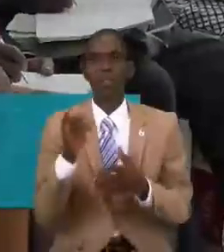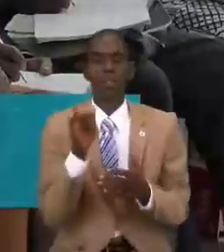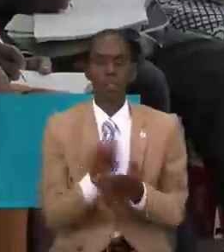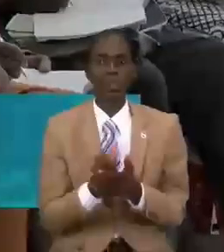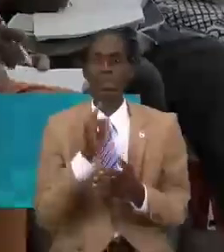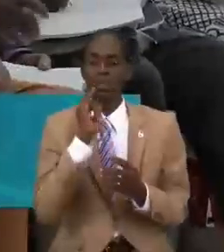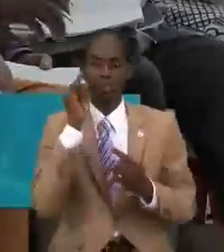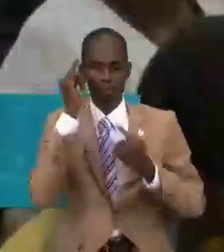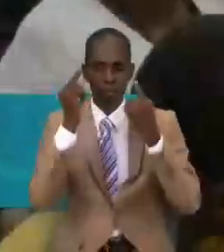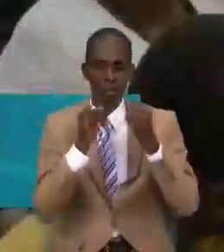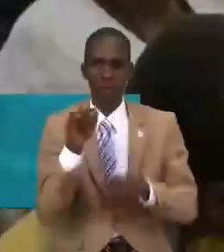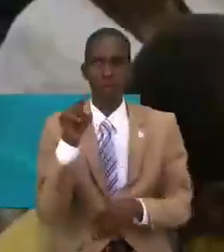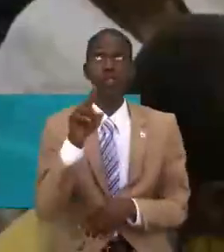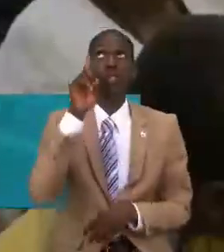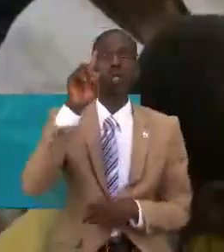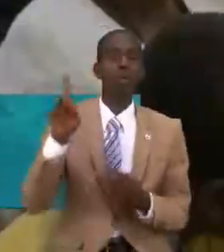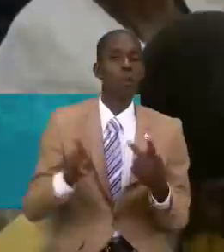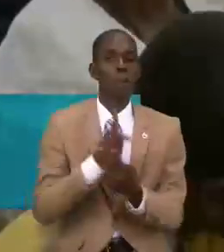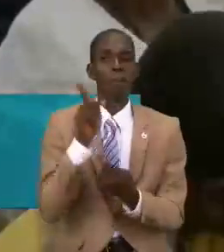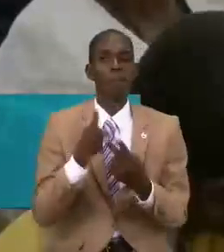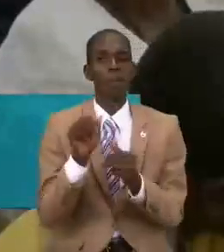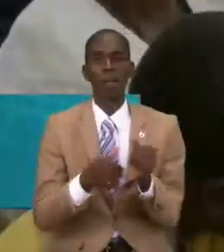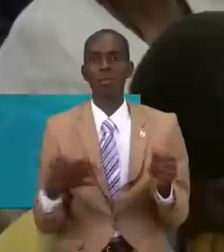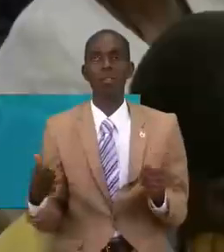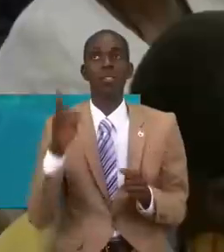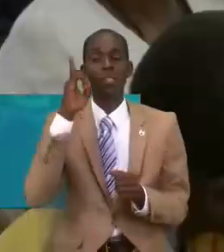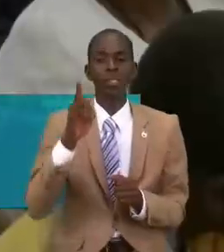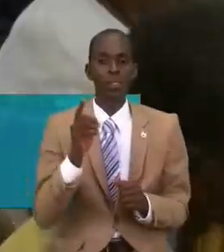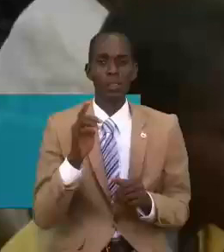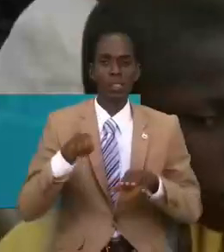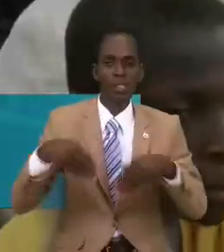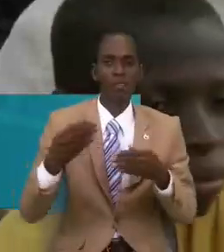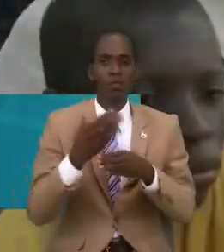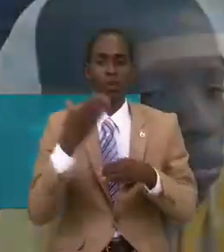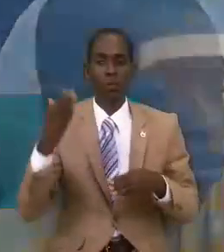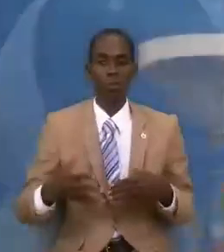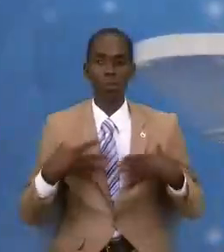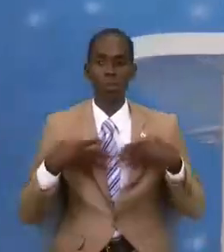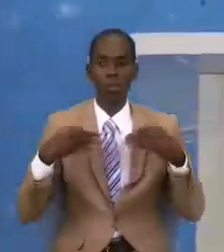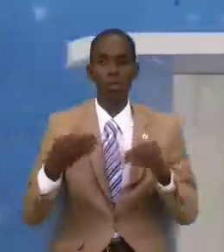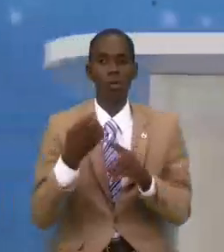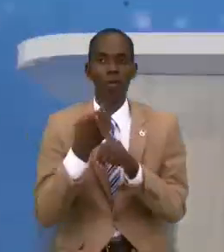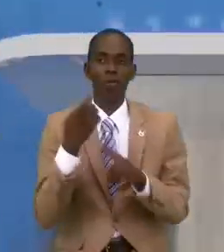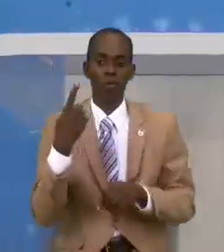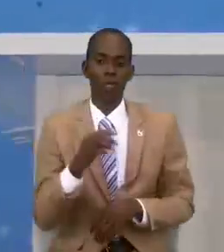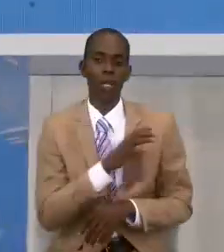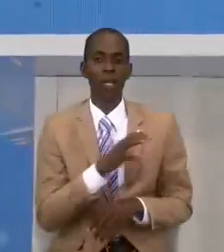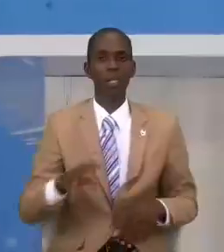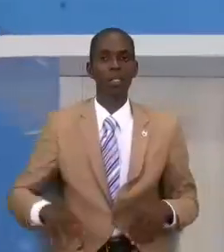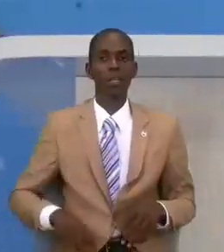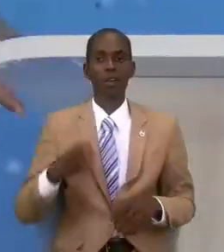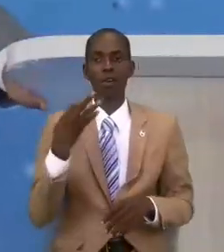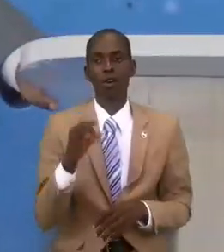a complete cure from the Christ of the everlasting covenant. Number three is